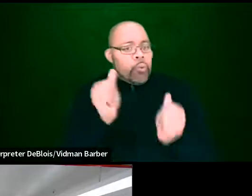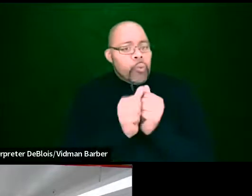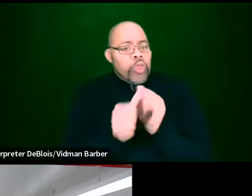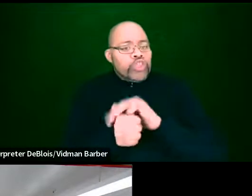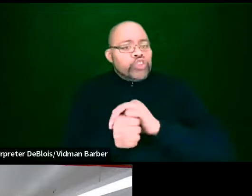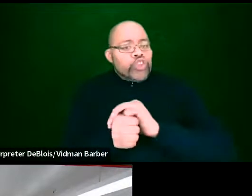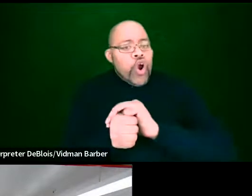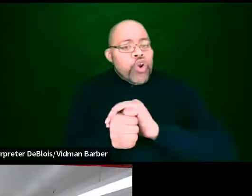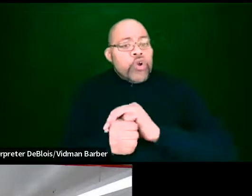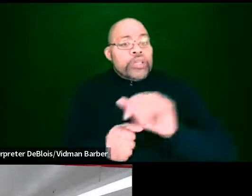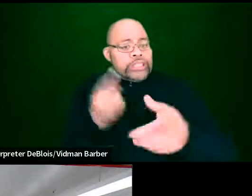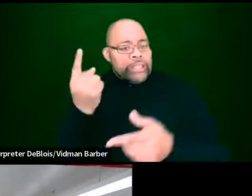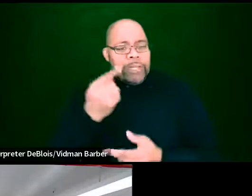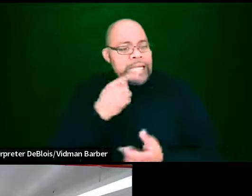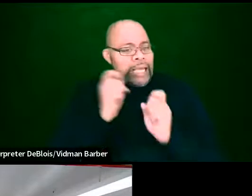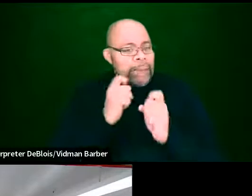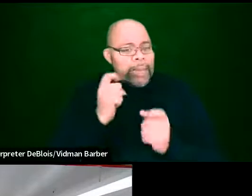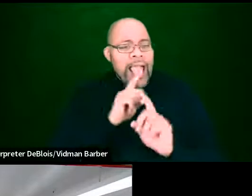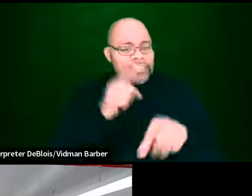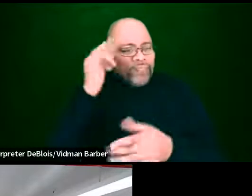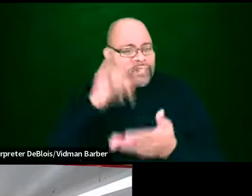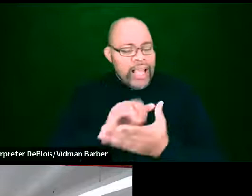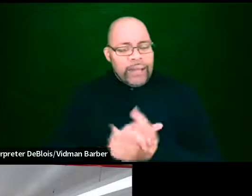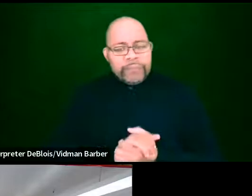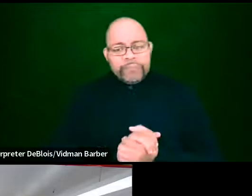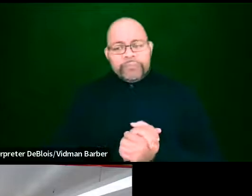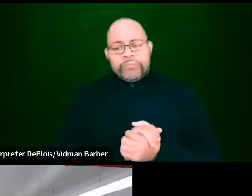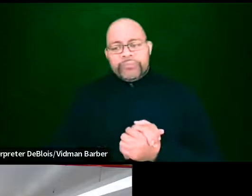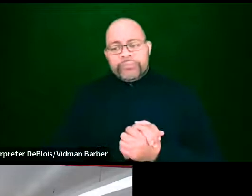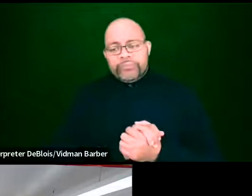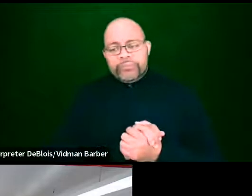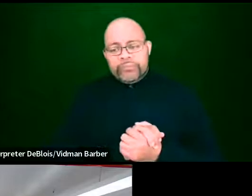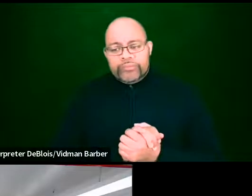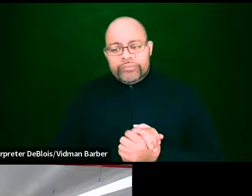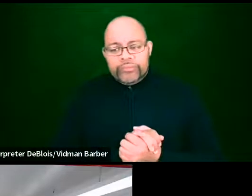turtle. Yeah, can someone give me an answer for that?